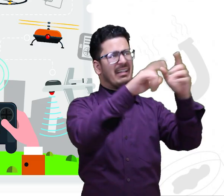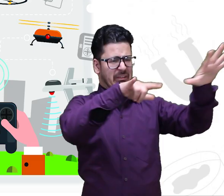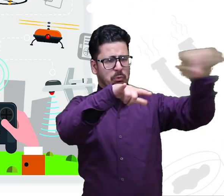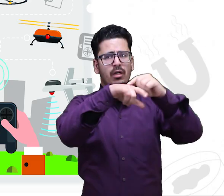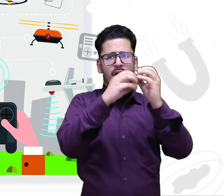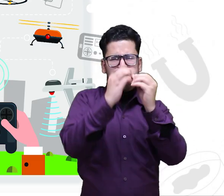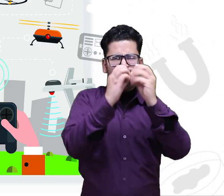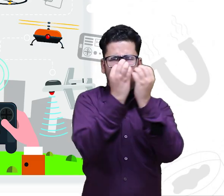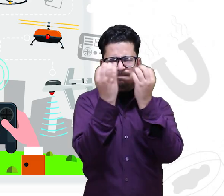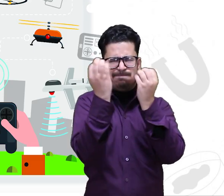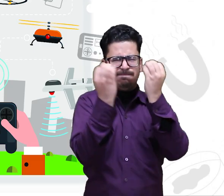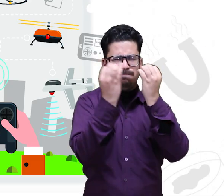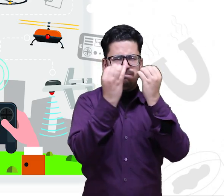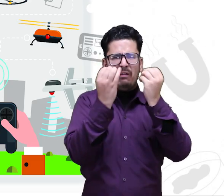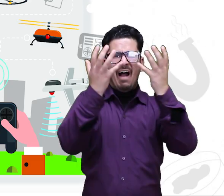methods.